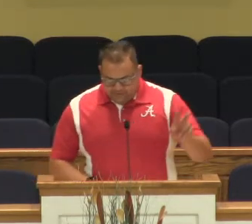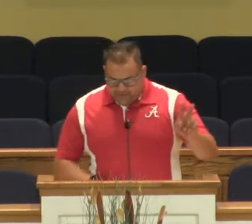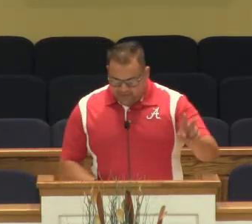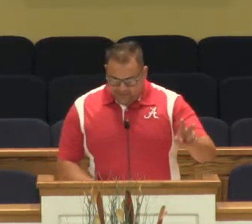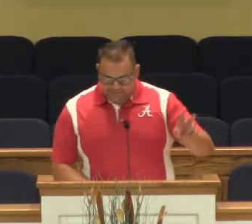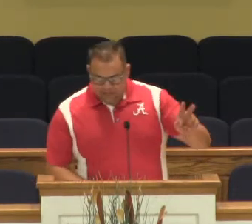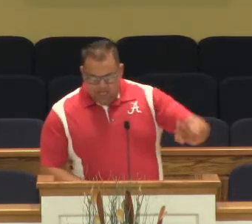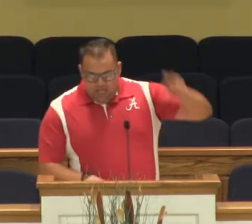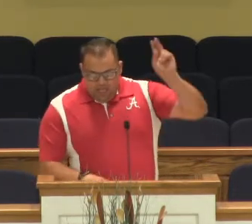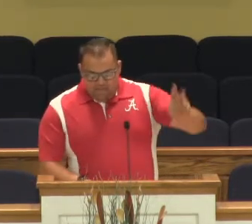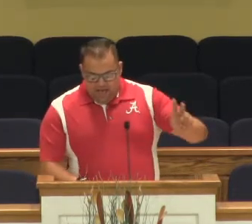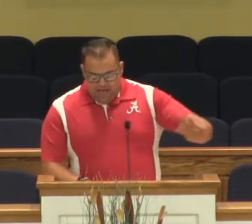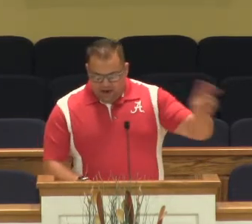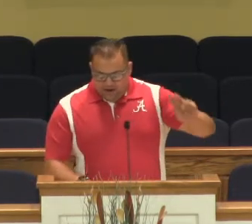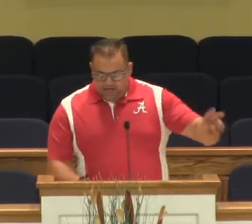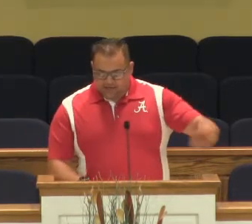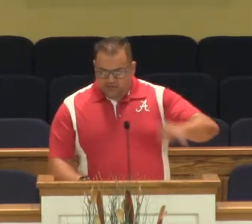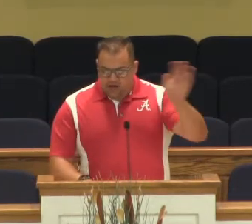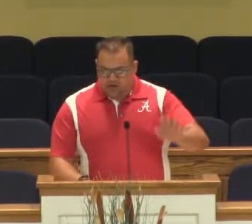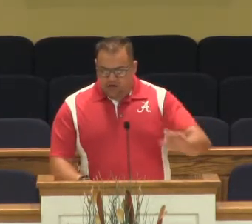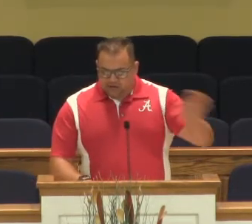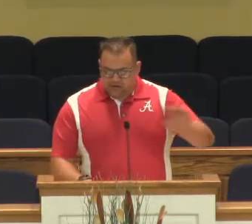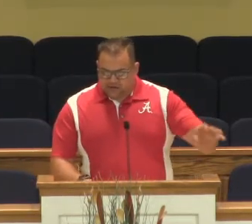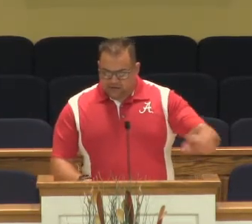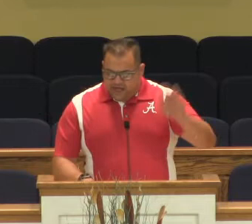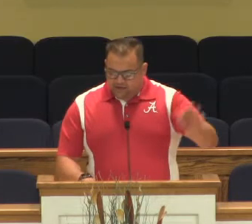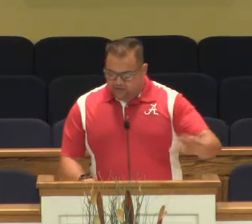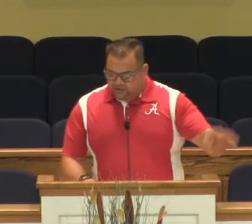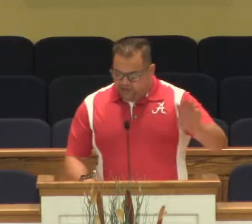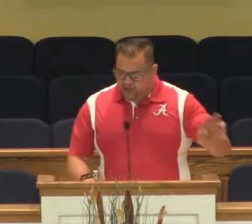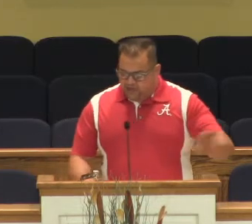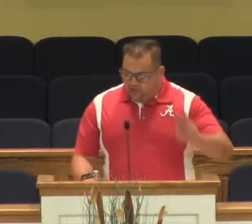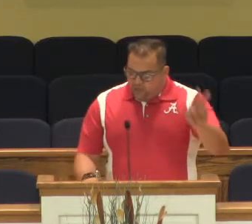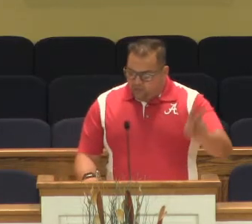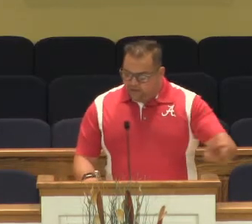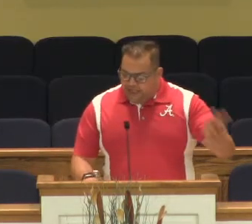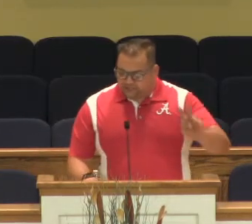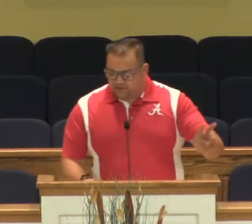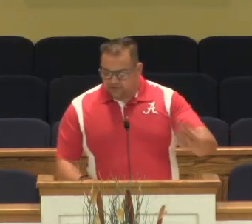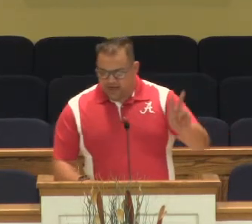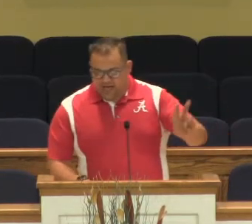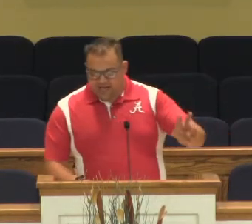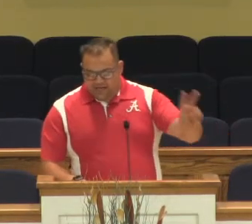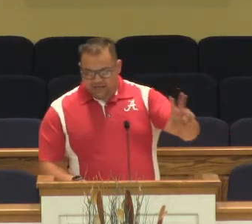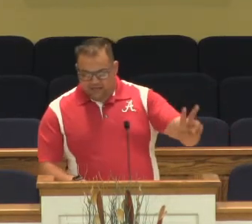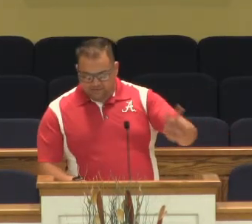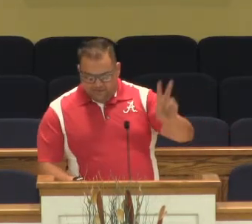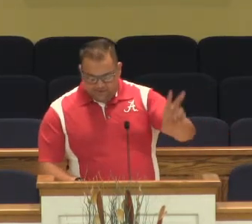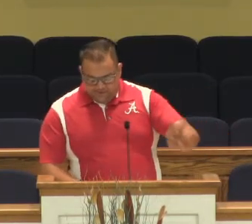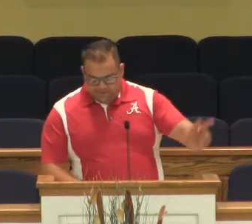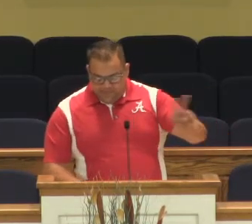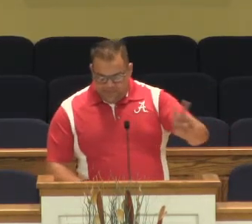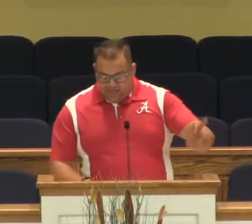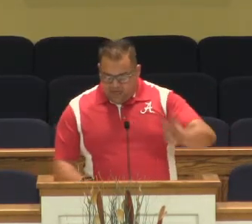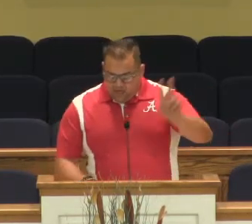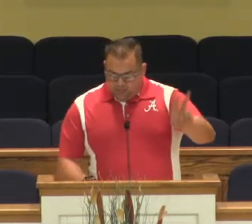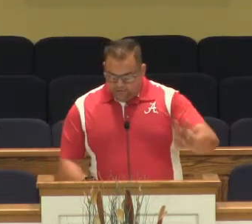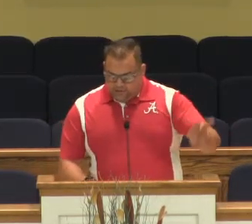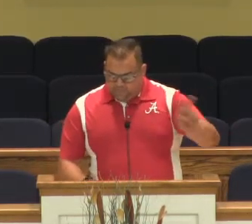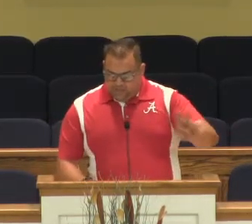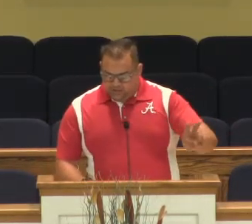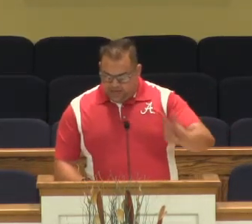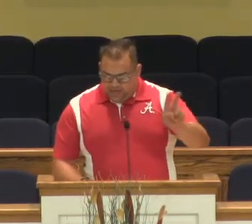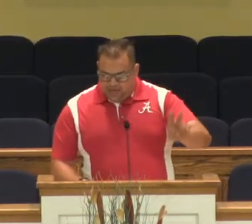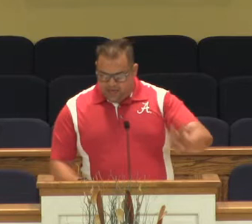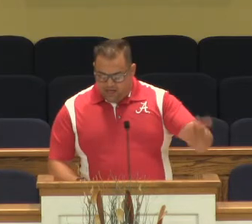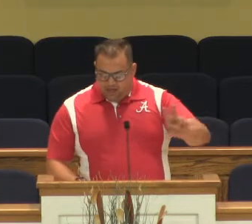On the second, my heart has no desire to stay where doubts arise and fears dismay. Though